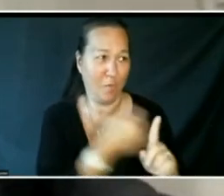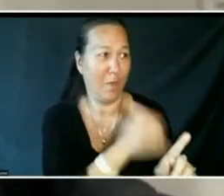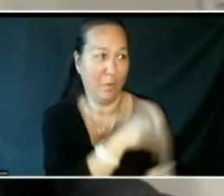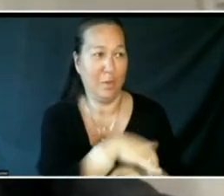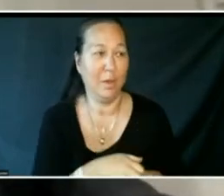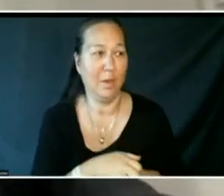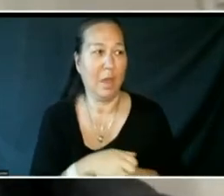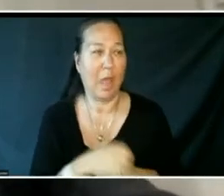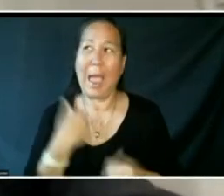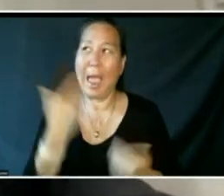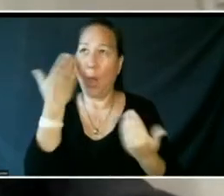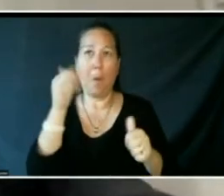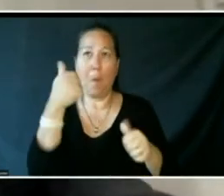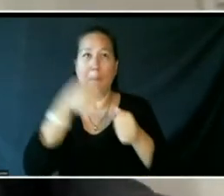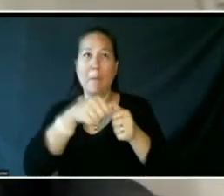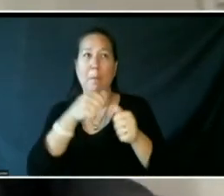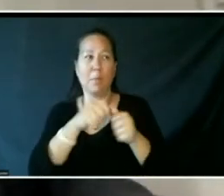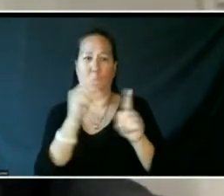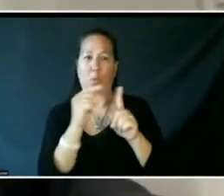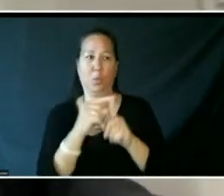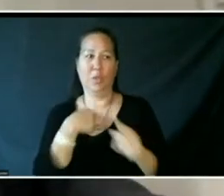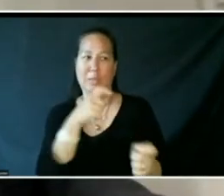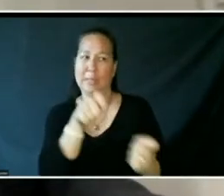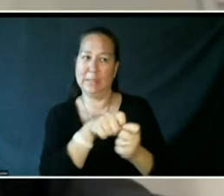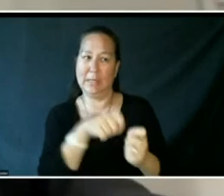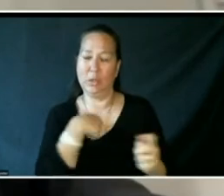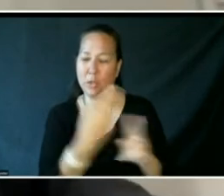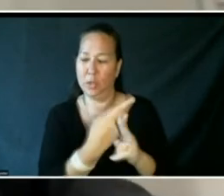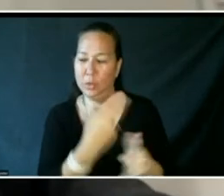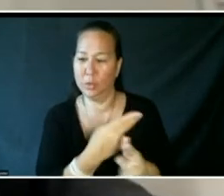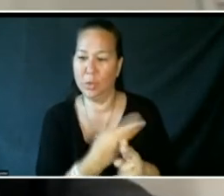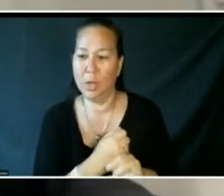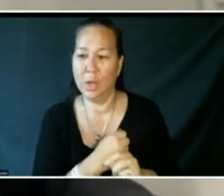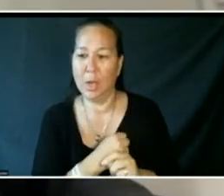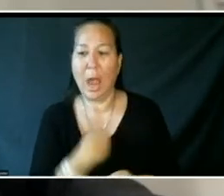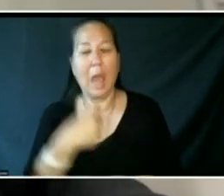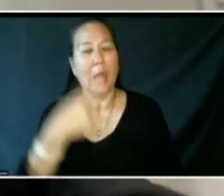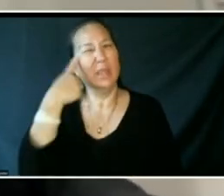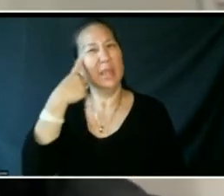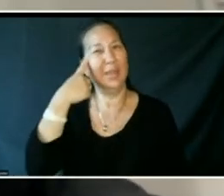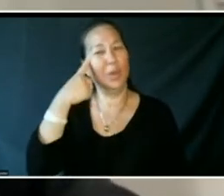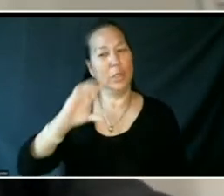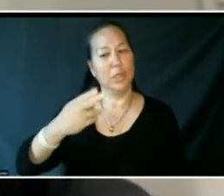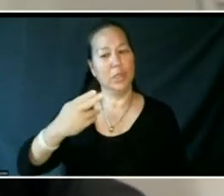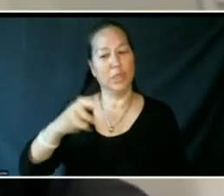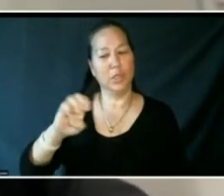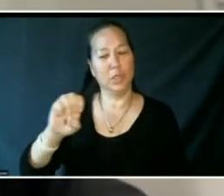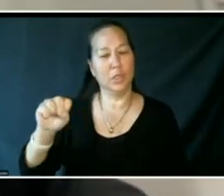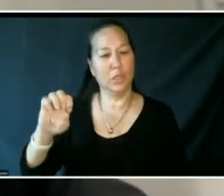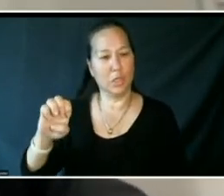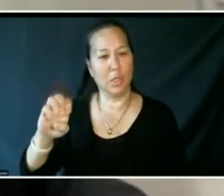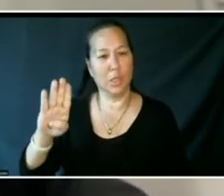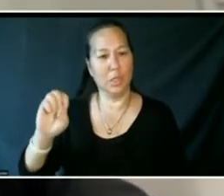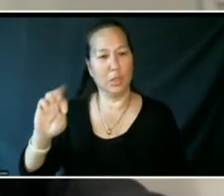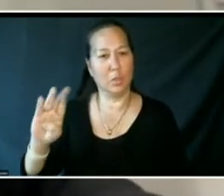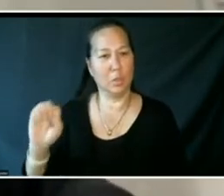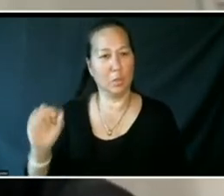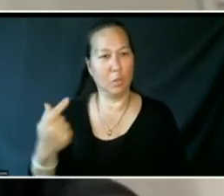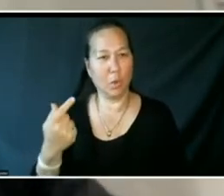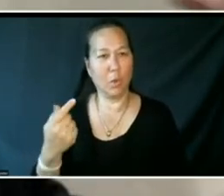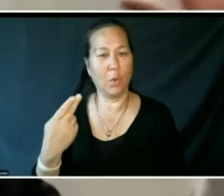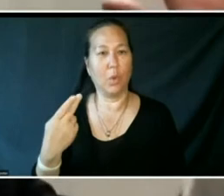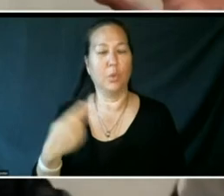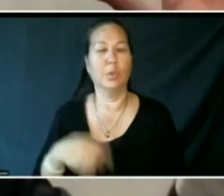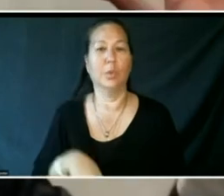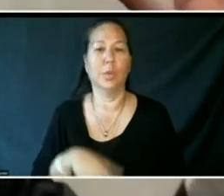I got into a little bit of a back and forth, and I think it was with Ken Cheeseborough, where I said, all right, you know, you just